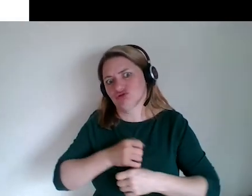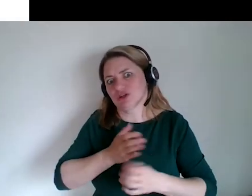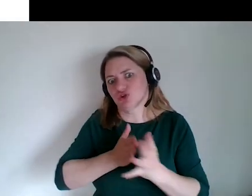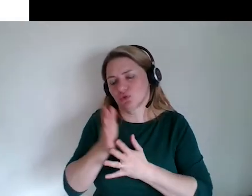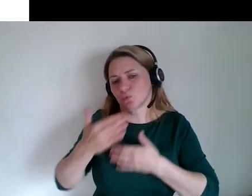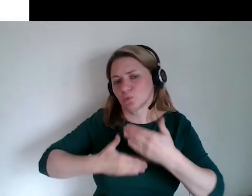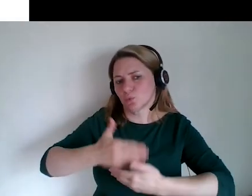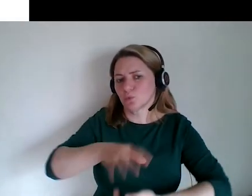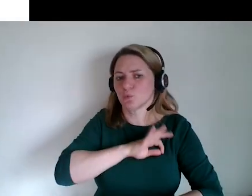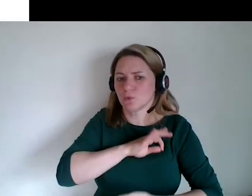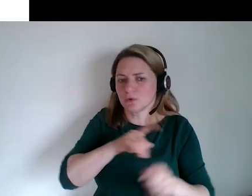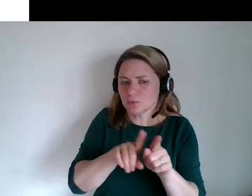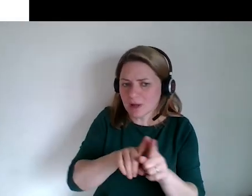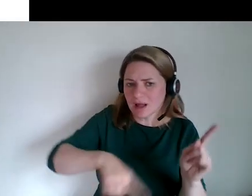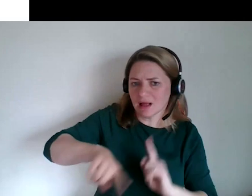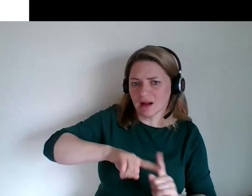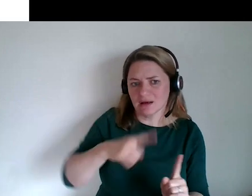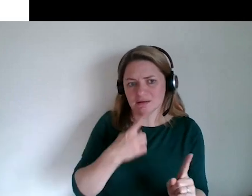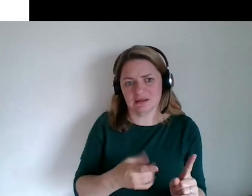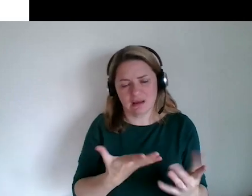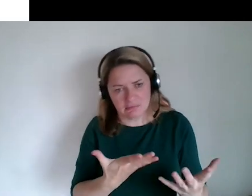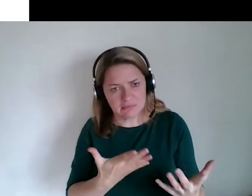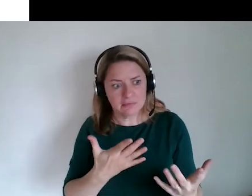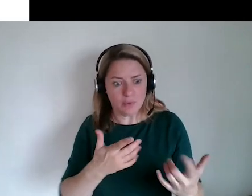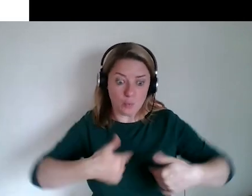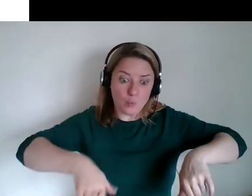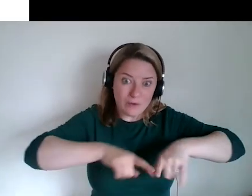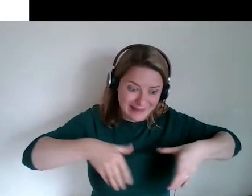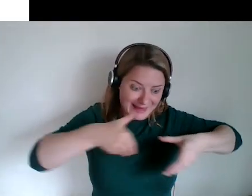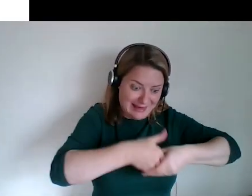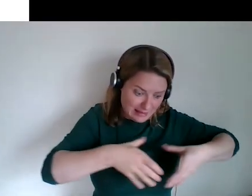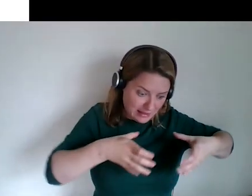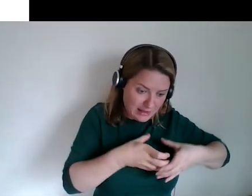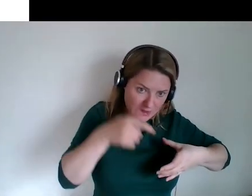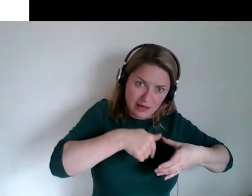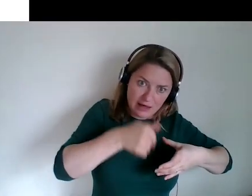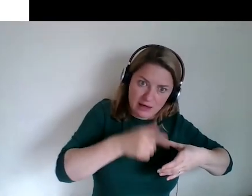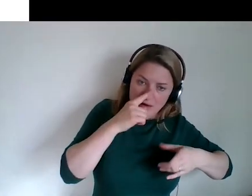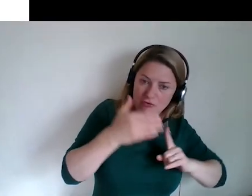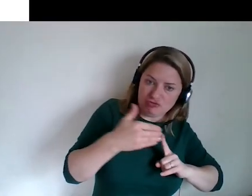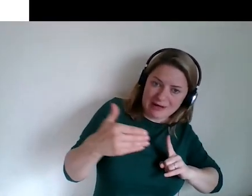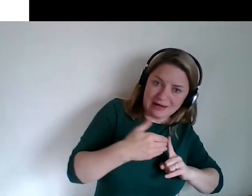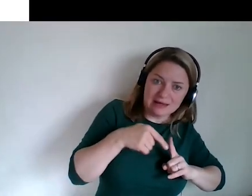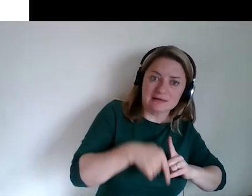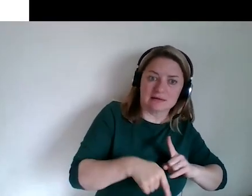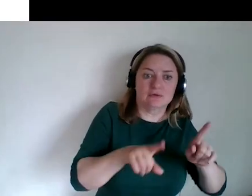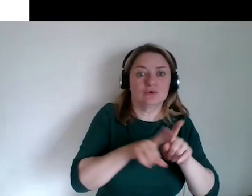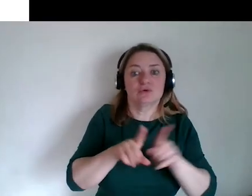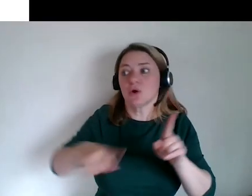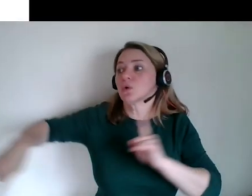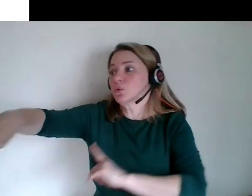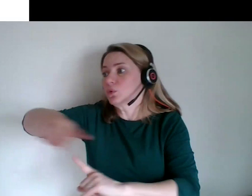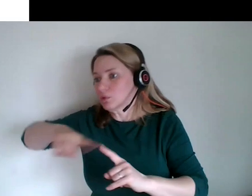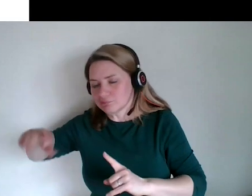a distinctiveness, that it was poorly recognised within the education community as well as without